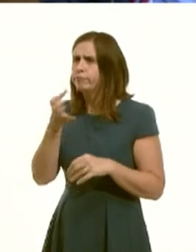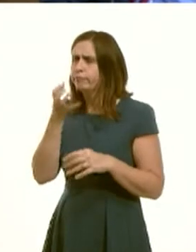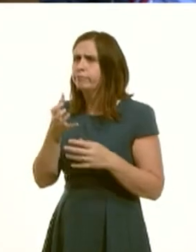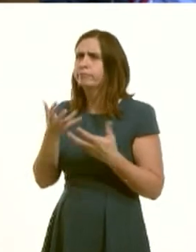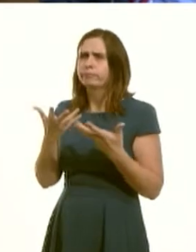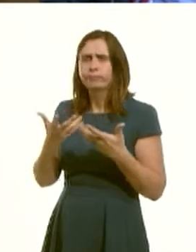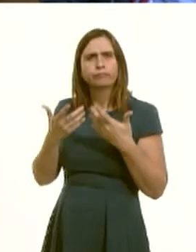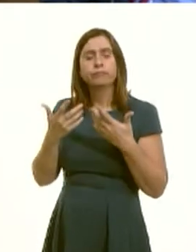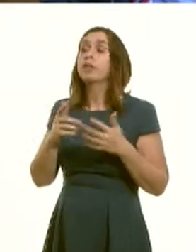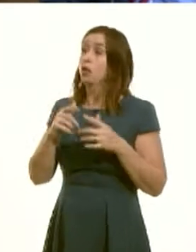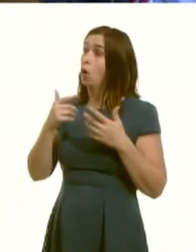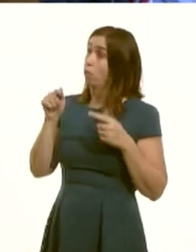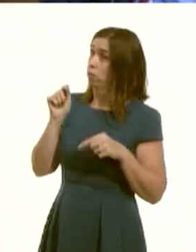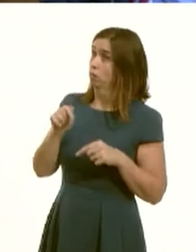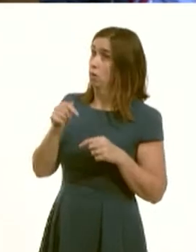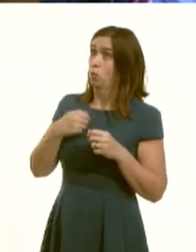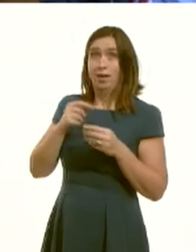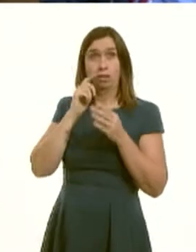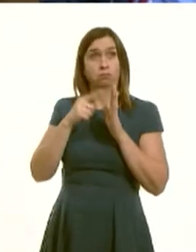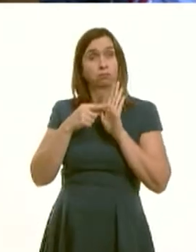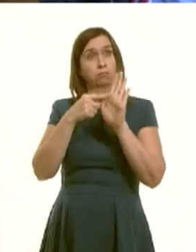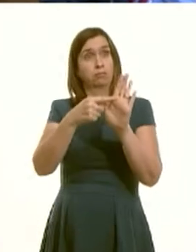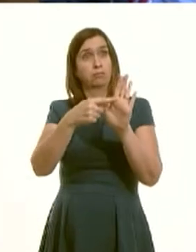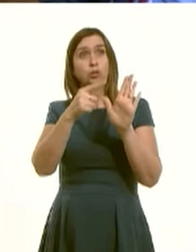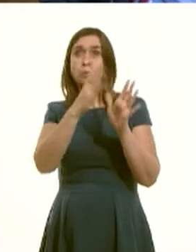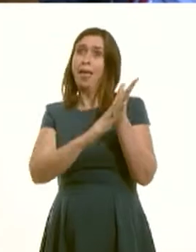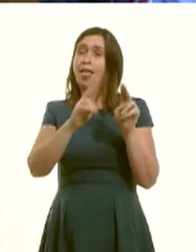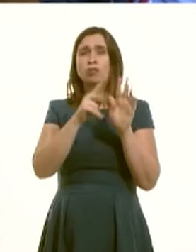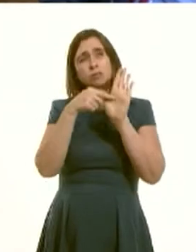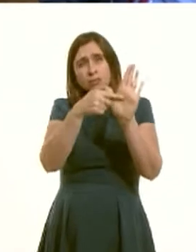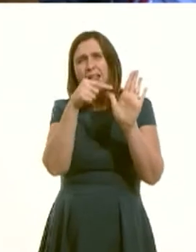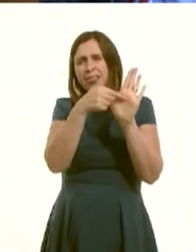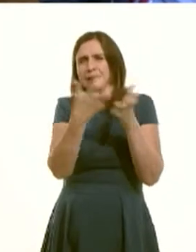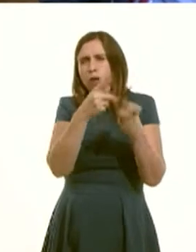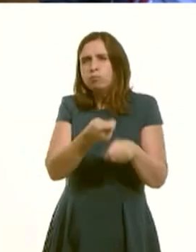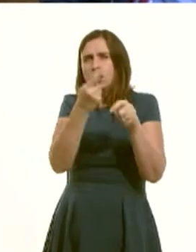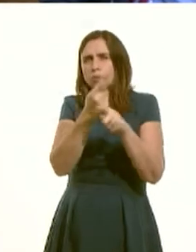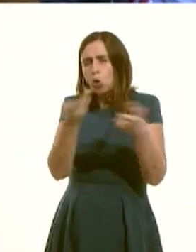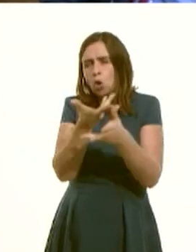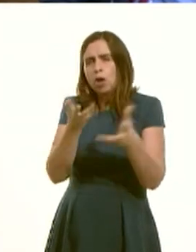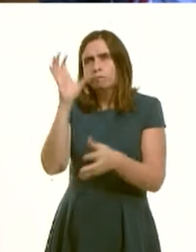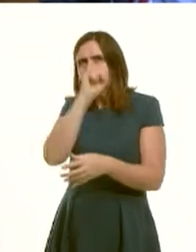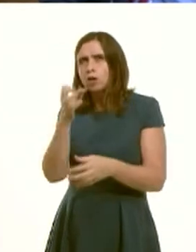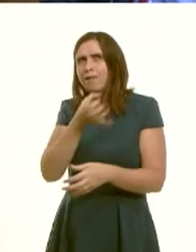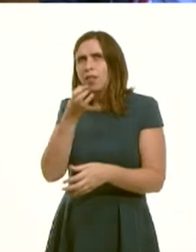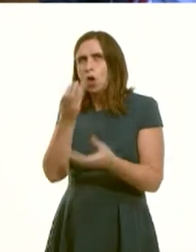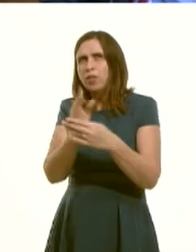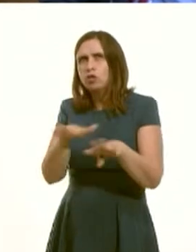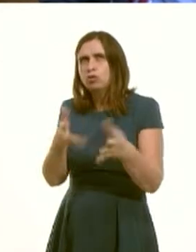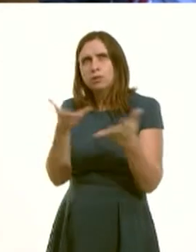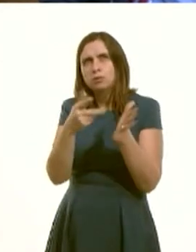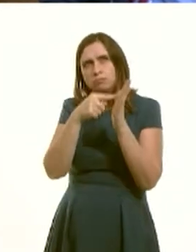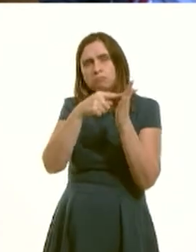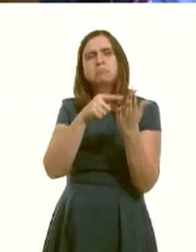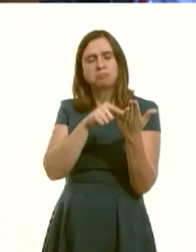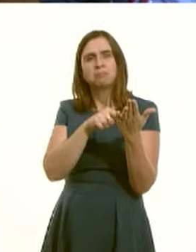are working to develop a guide to provide parents with some top tips on how to discuss the dangers of alcohol with their children. In the